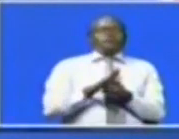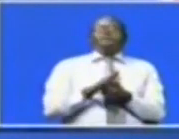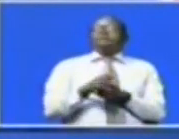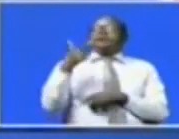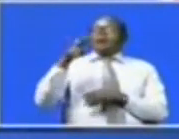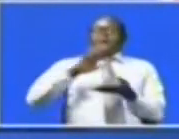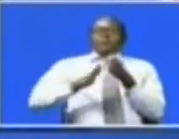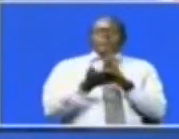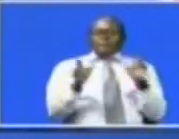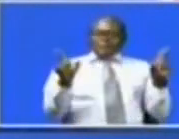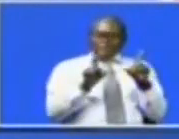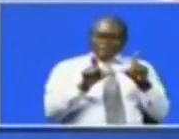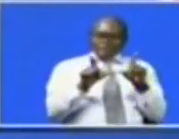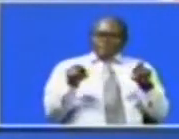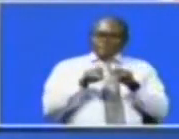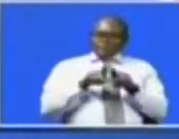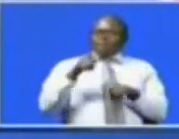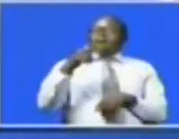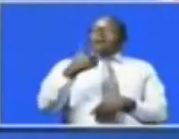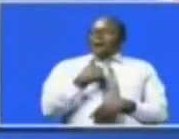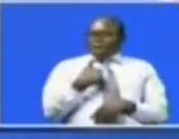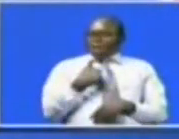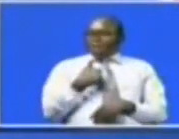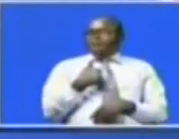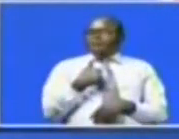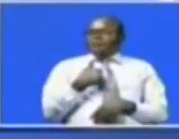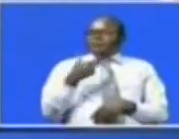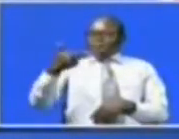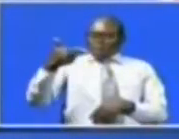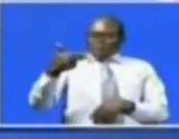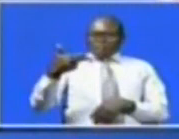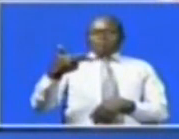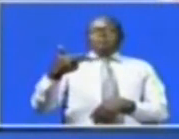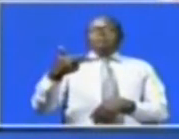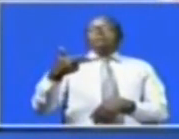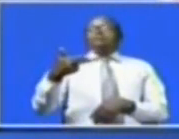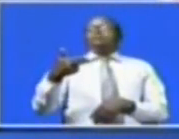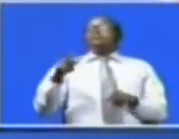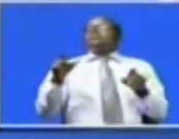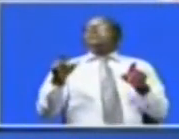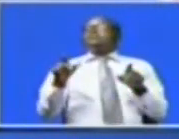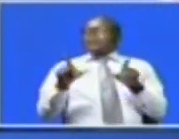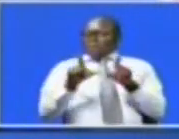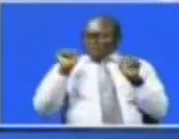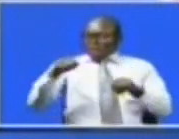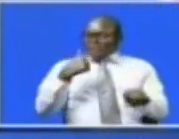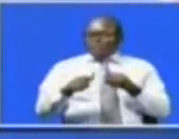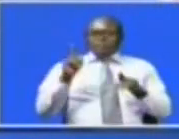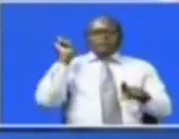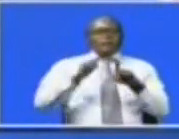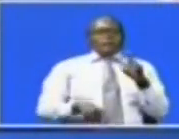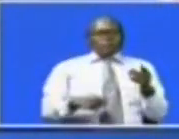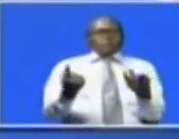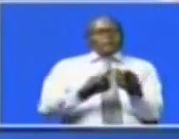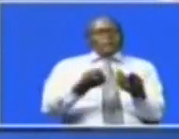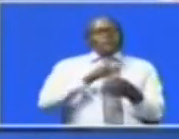firearms. We also have a lot of legal firearms which we cannot properly account